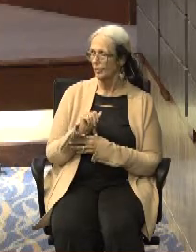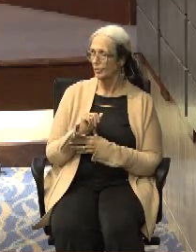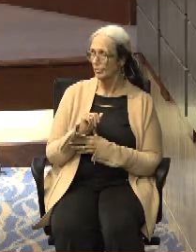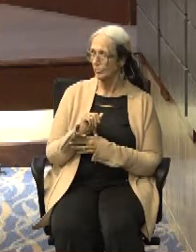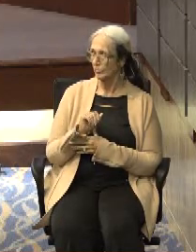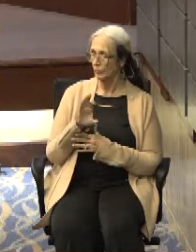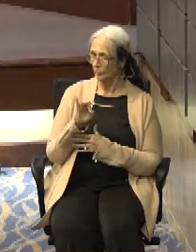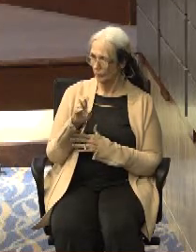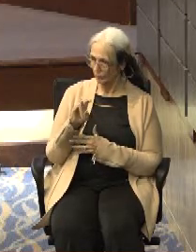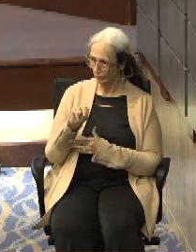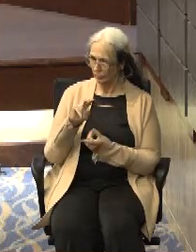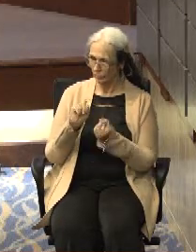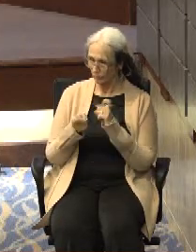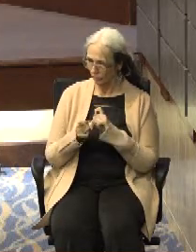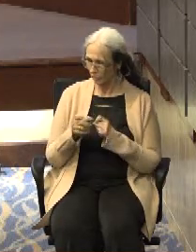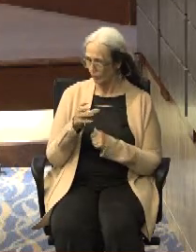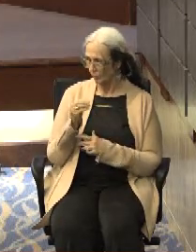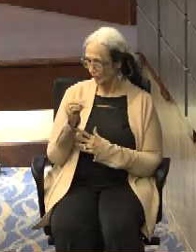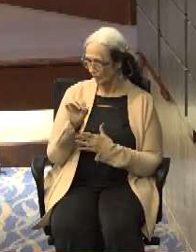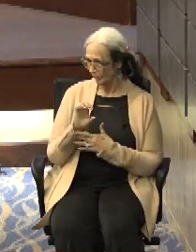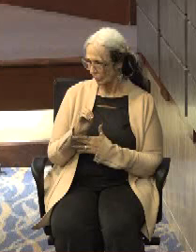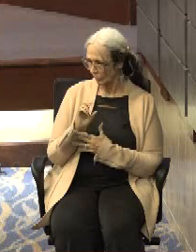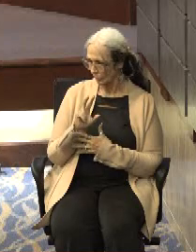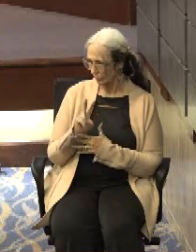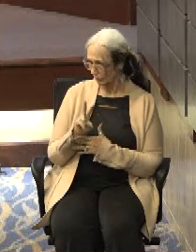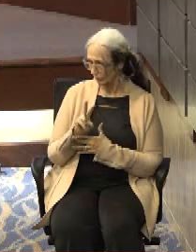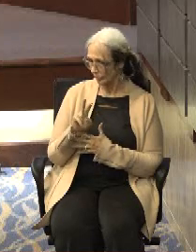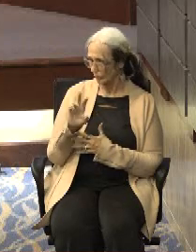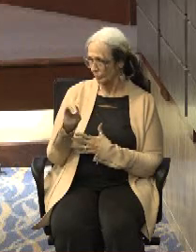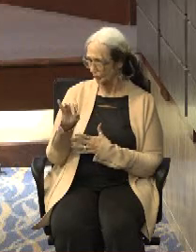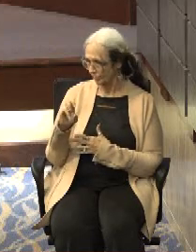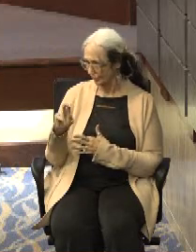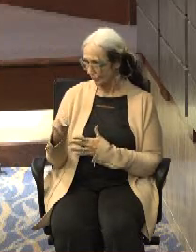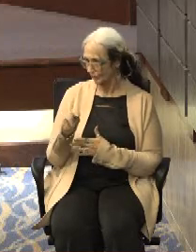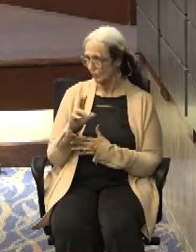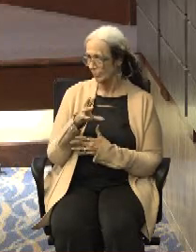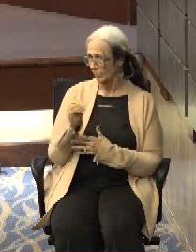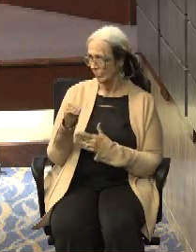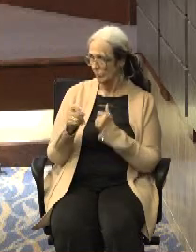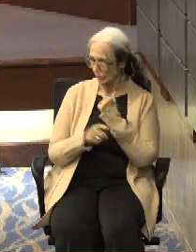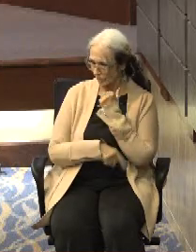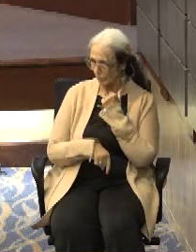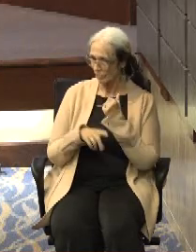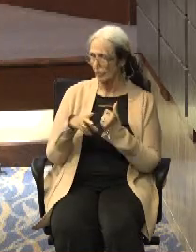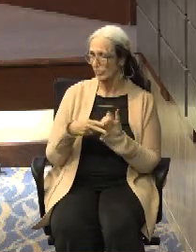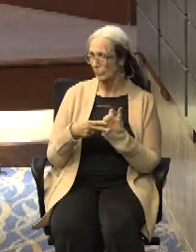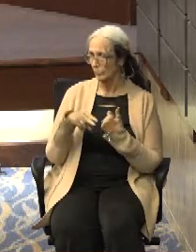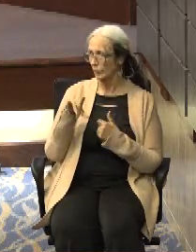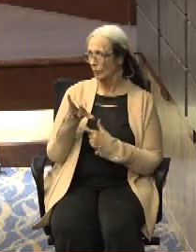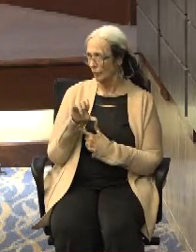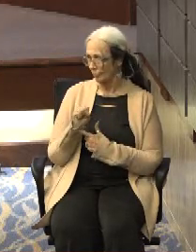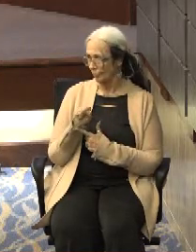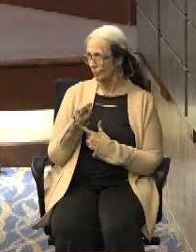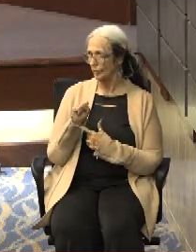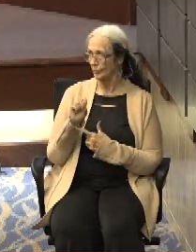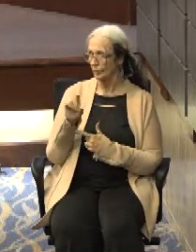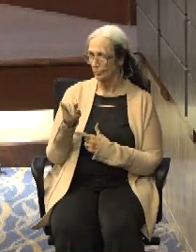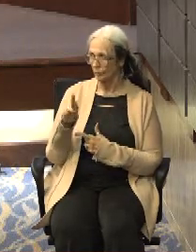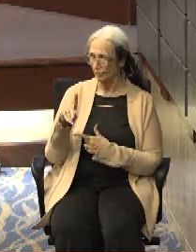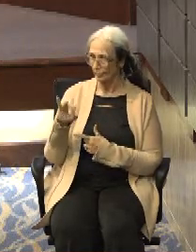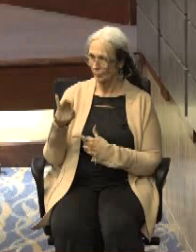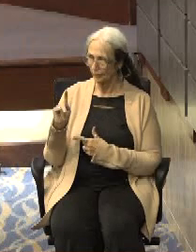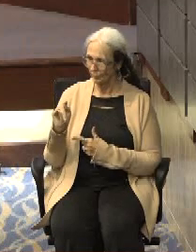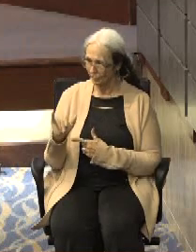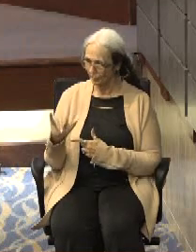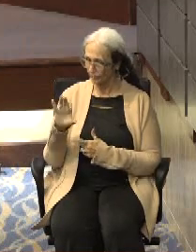district classification and become and be designated as O3 district classification. Providing for penalties, providing a savings clause, providing a severability clause, and